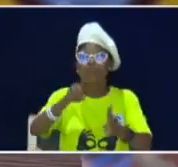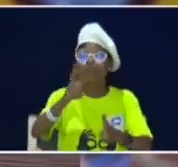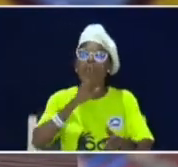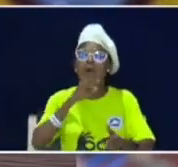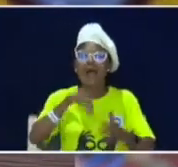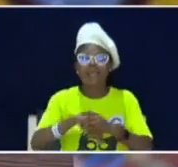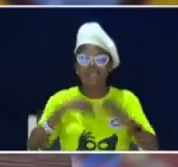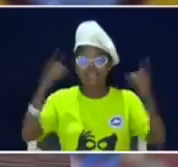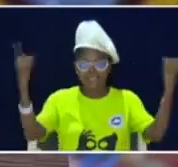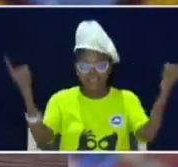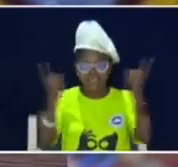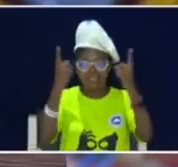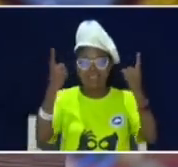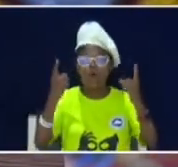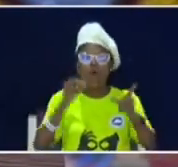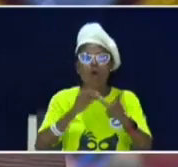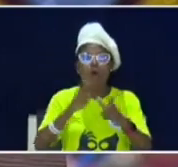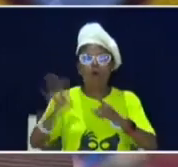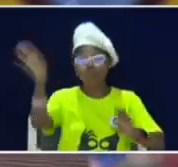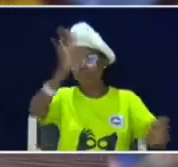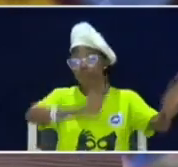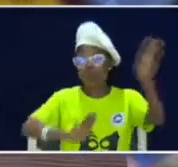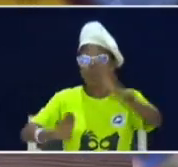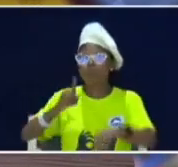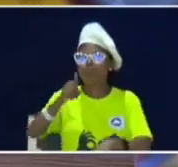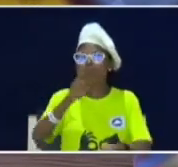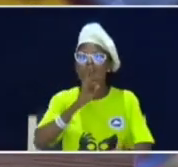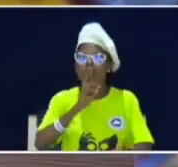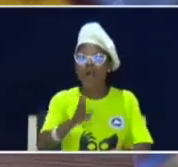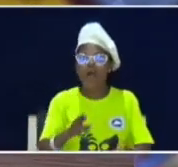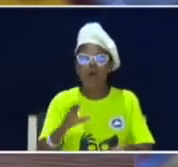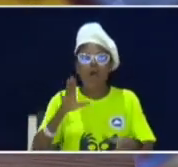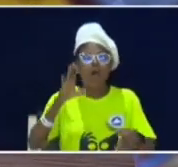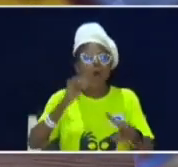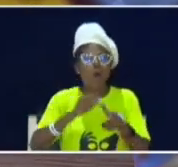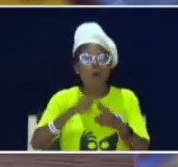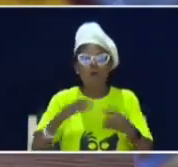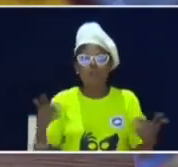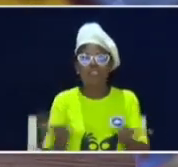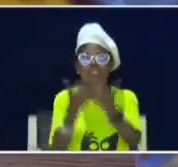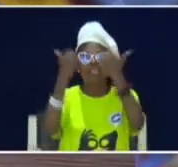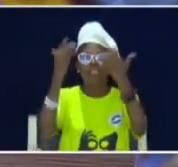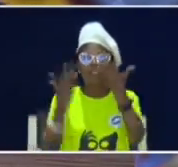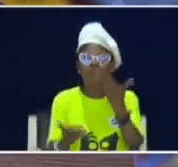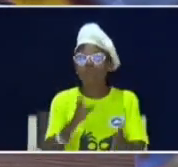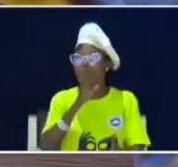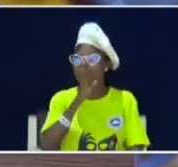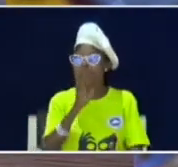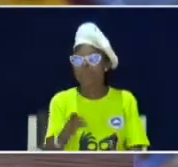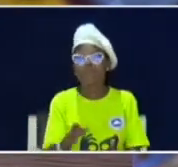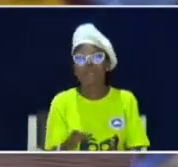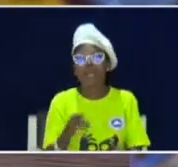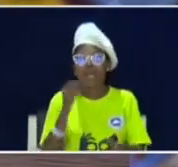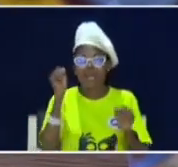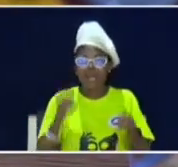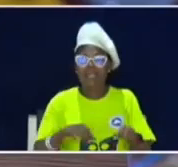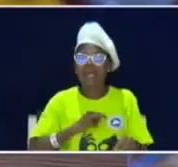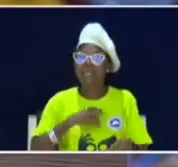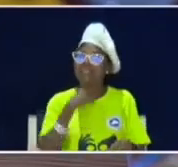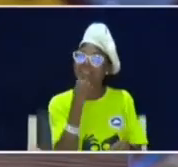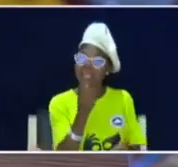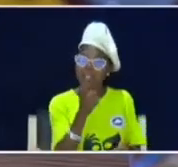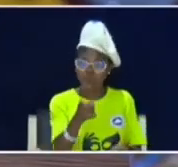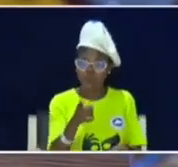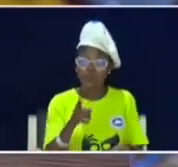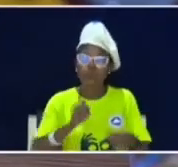how broken you may think you are, no matter how worse your challenge can be, I can tell you tonight, can I tell you tonight?